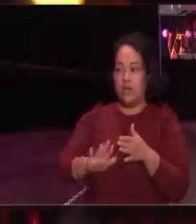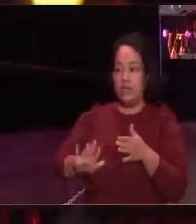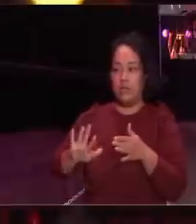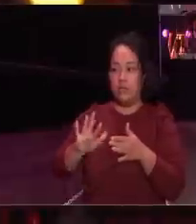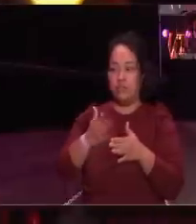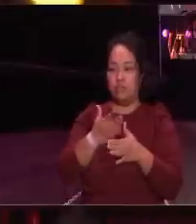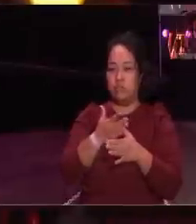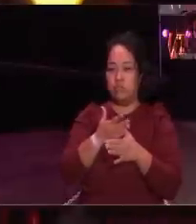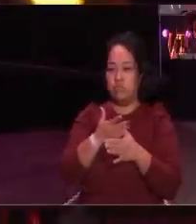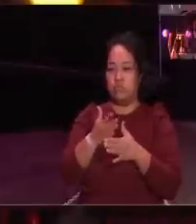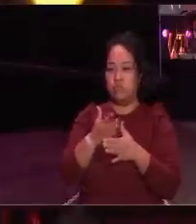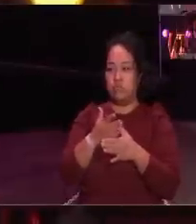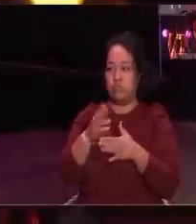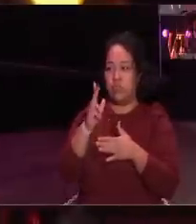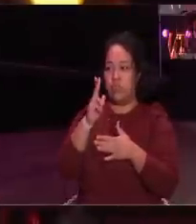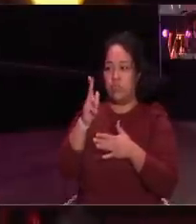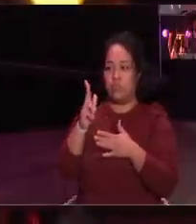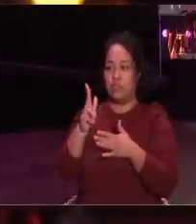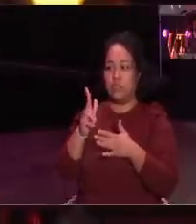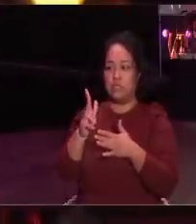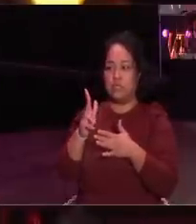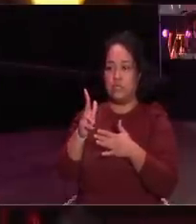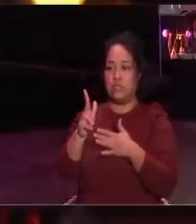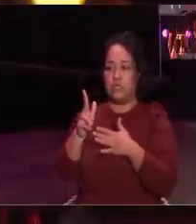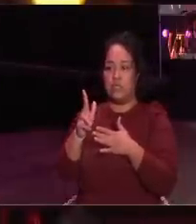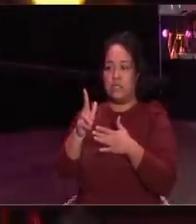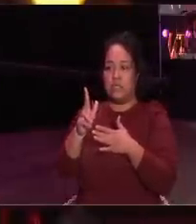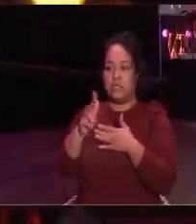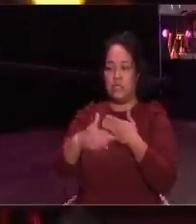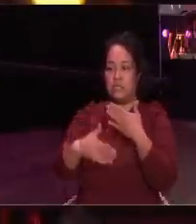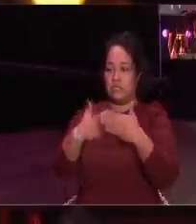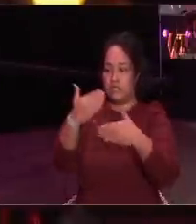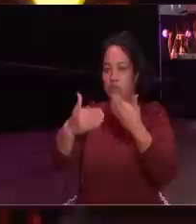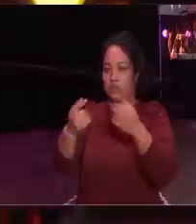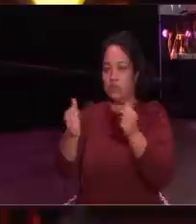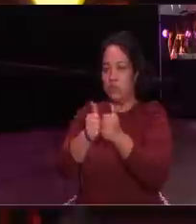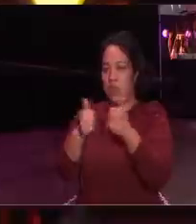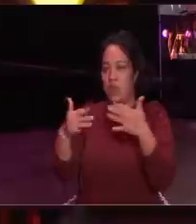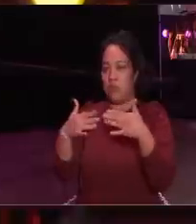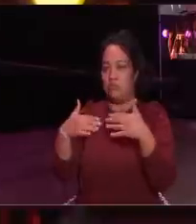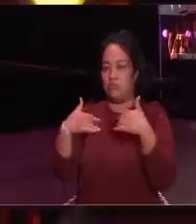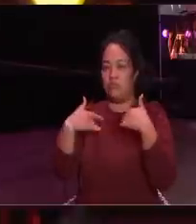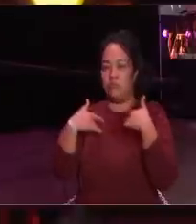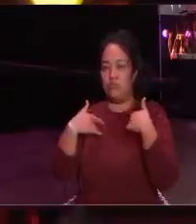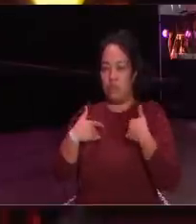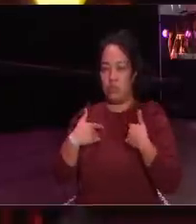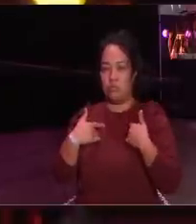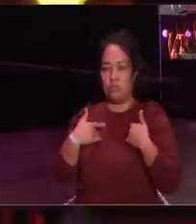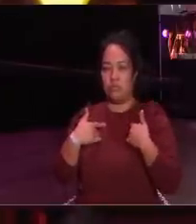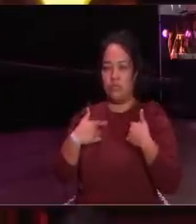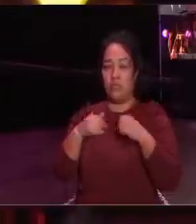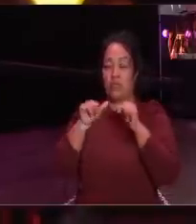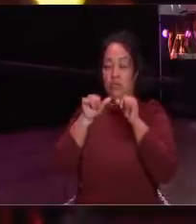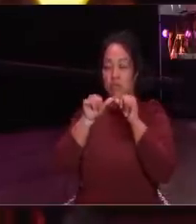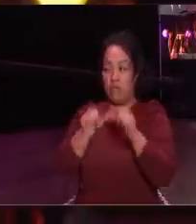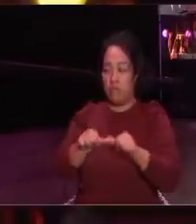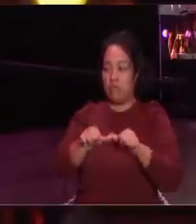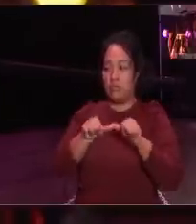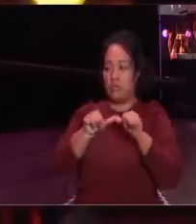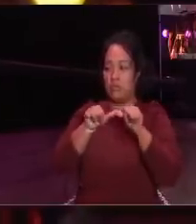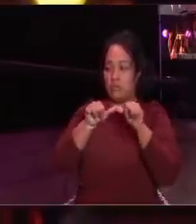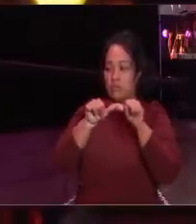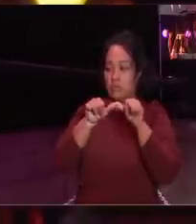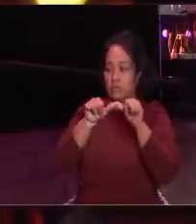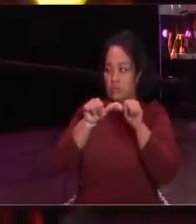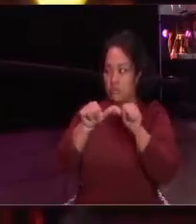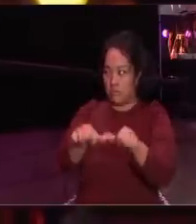about 3 centuries. Sin descanso. Without rest. Constantemente. Constantly. Imagínate el